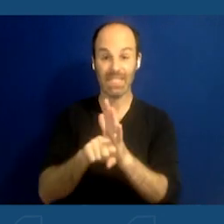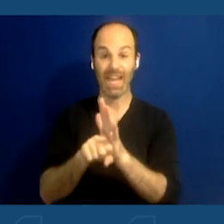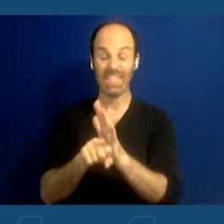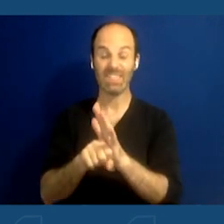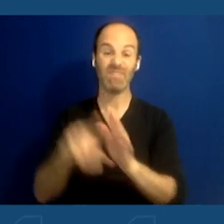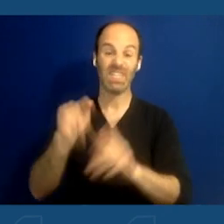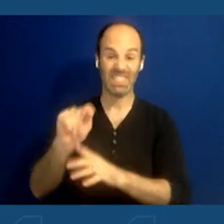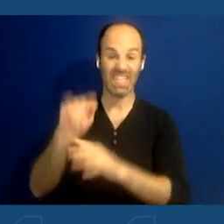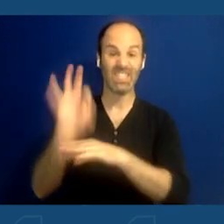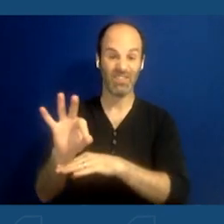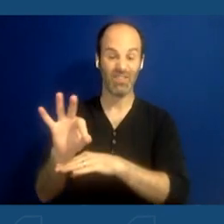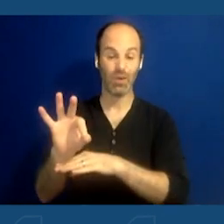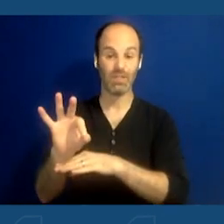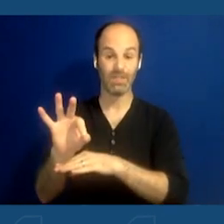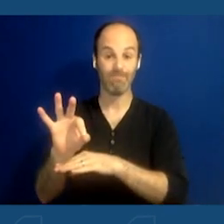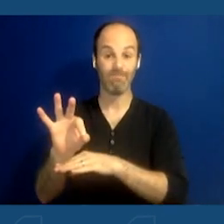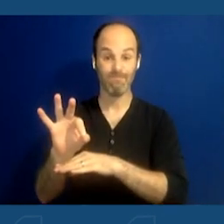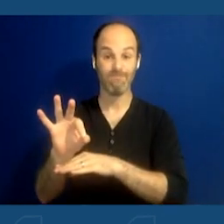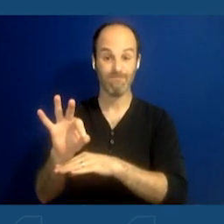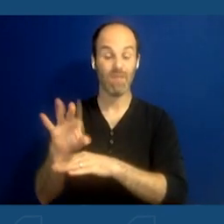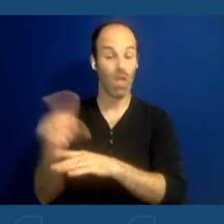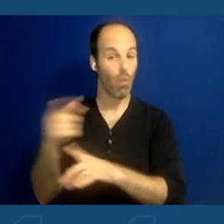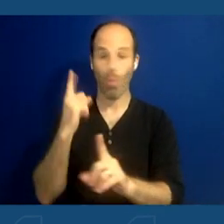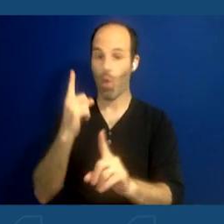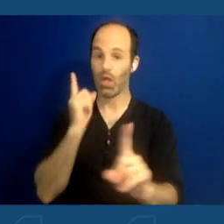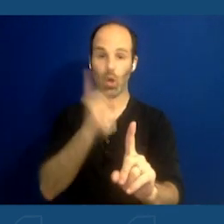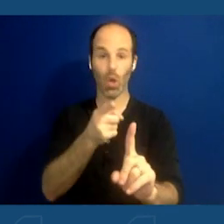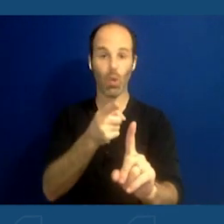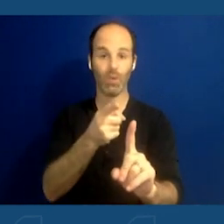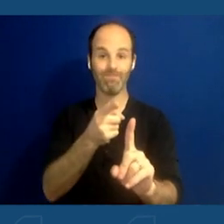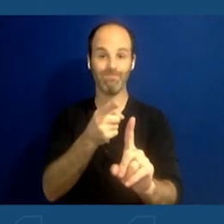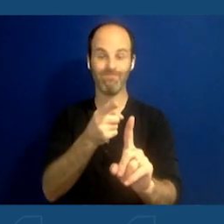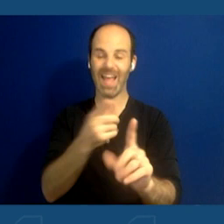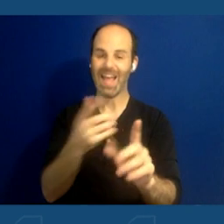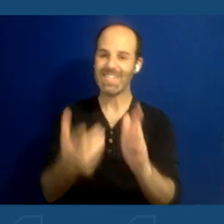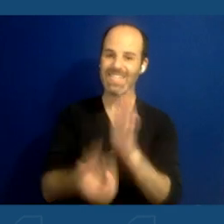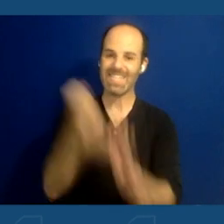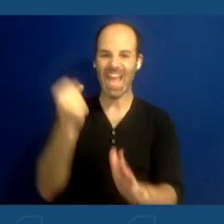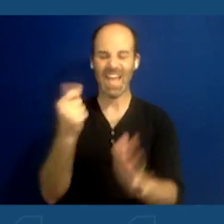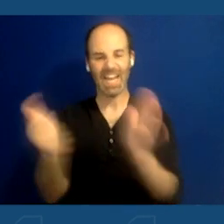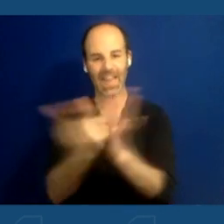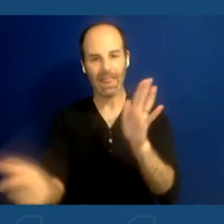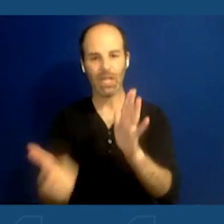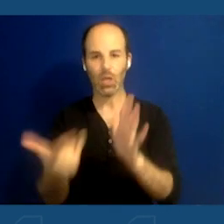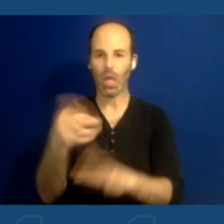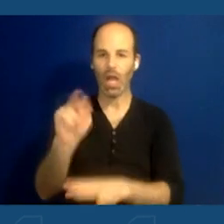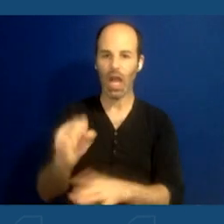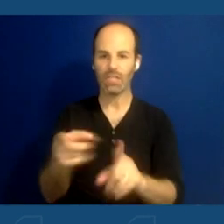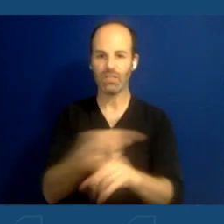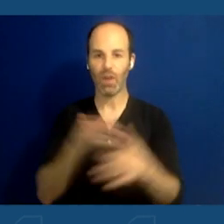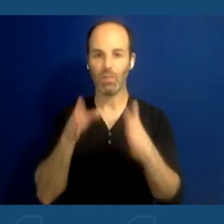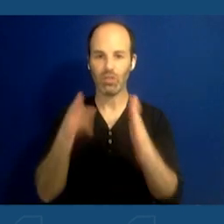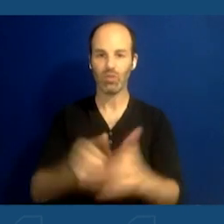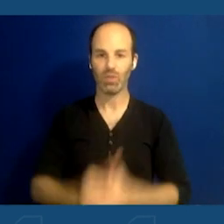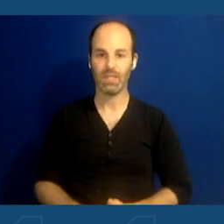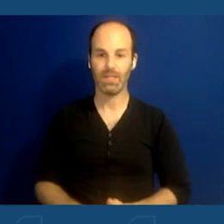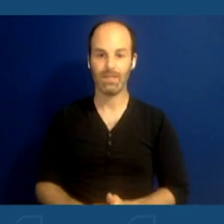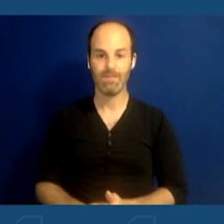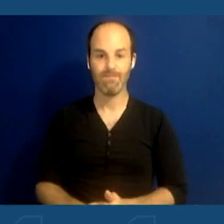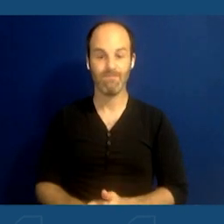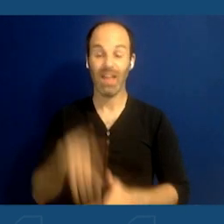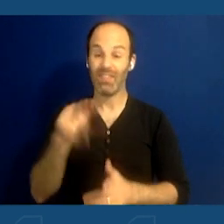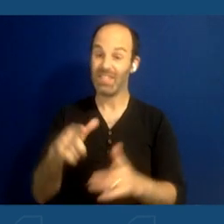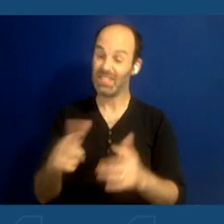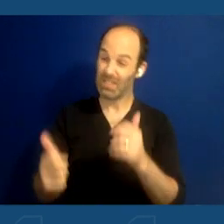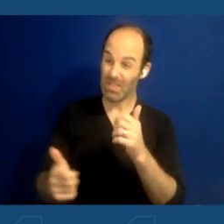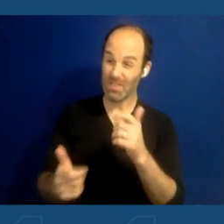We've had one goal, get illegal guns off our streets. This is the primary driver of crime that